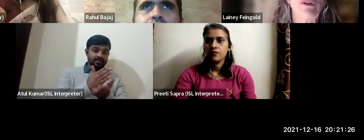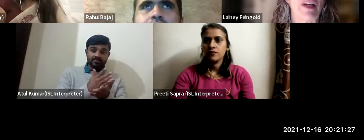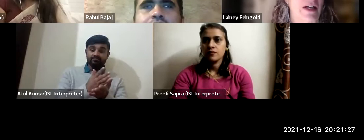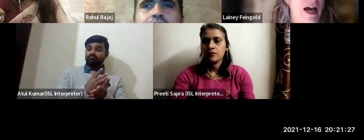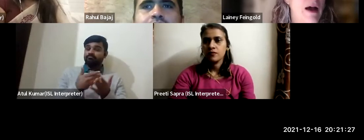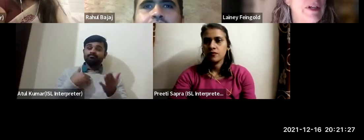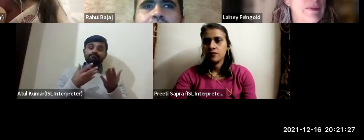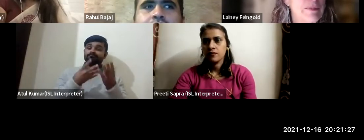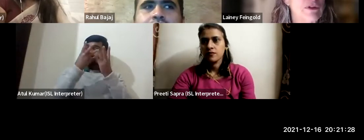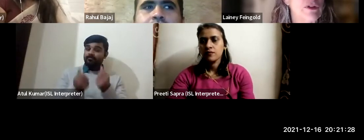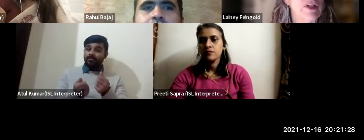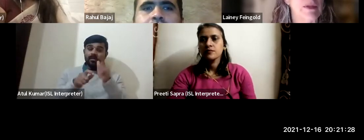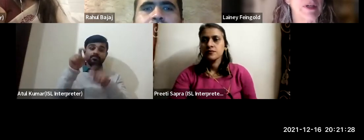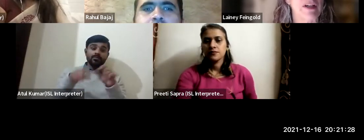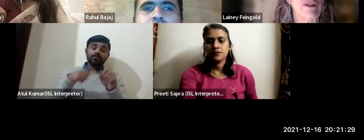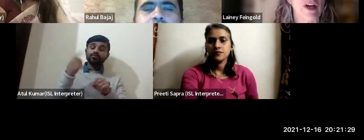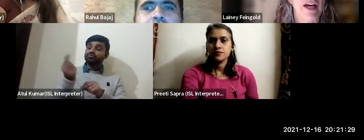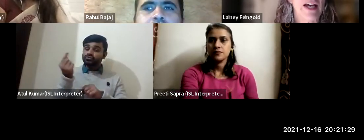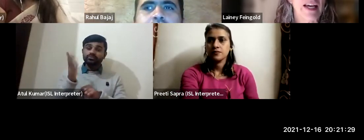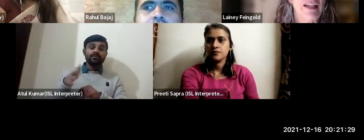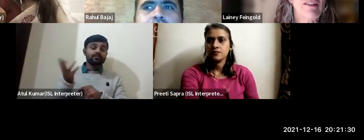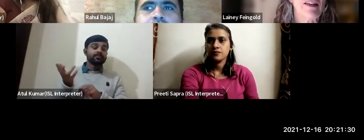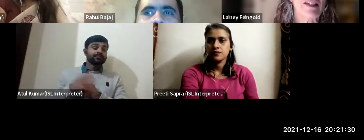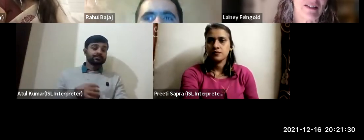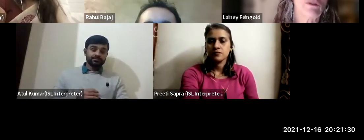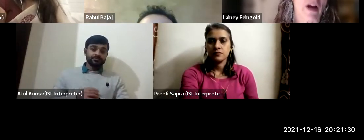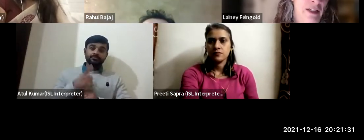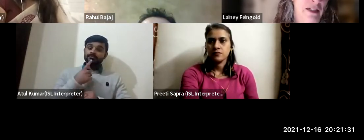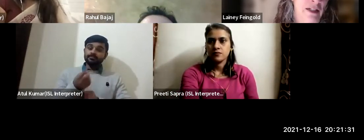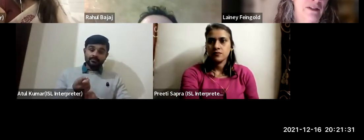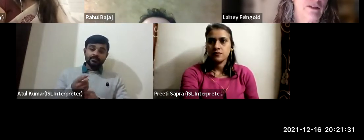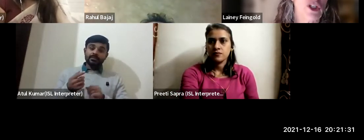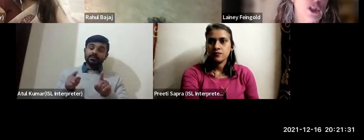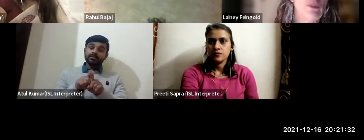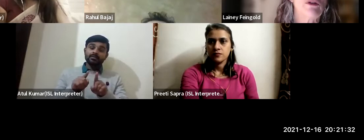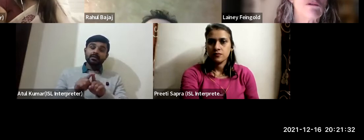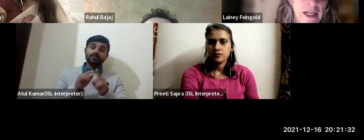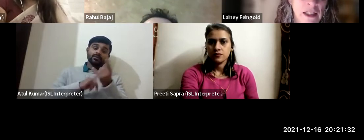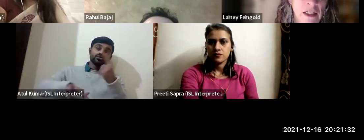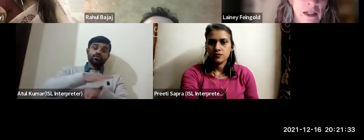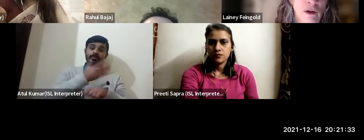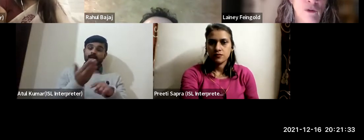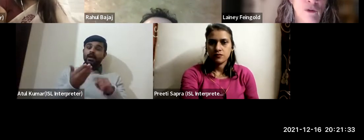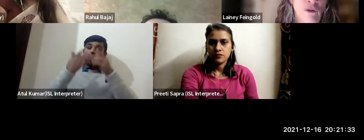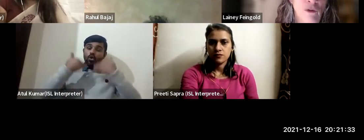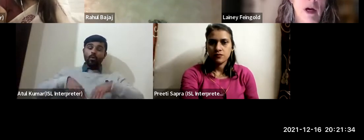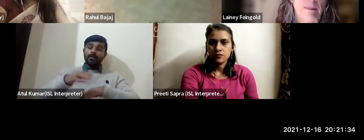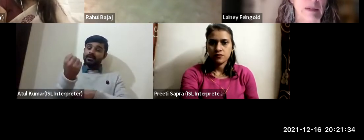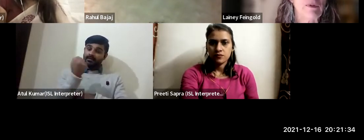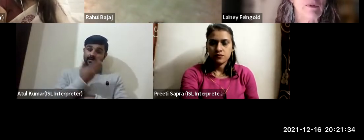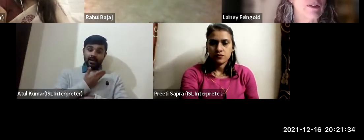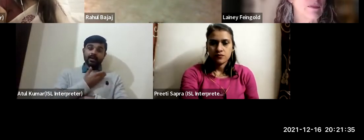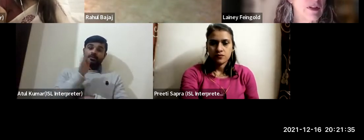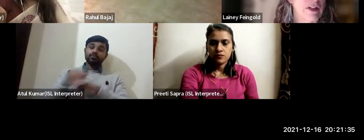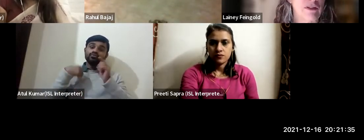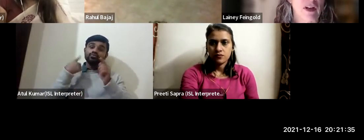stop counting how many people are using it, because it is a civil right. It is a human right Yes. for